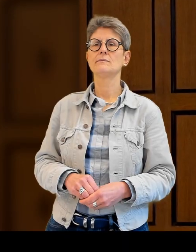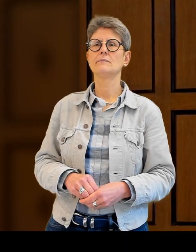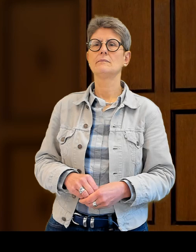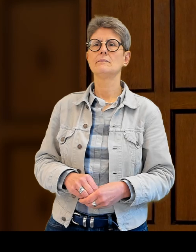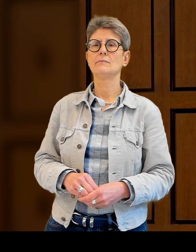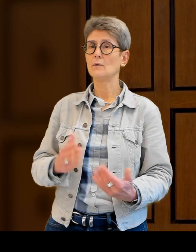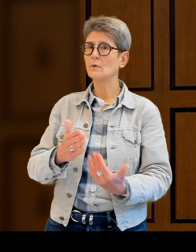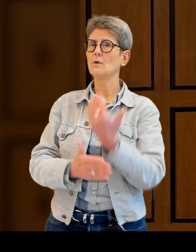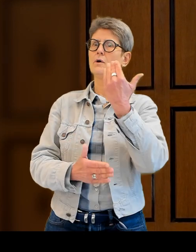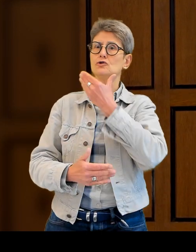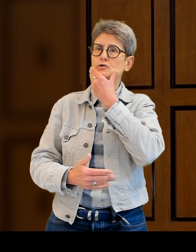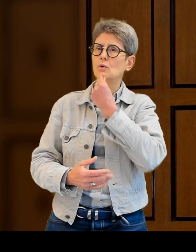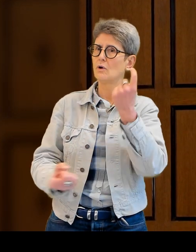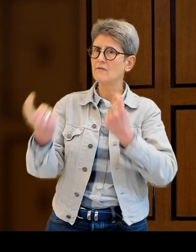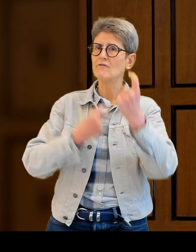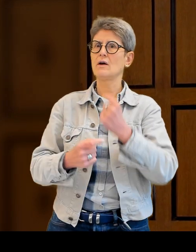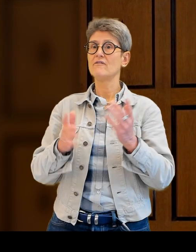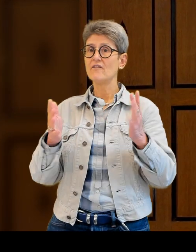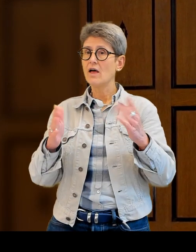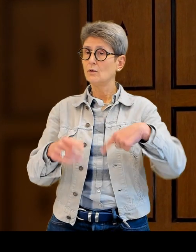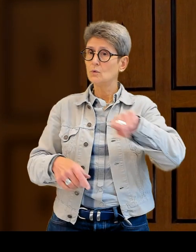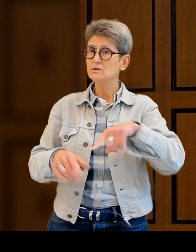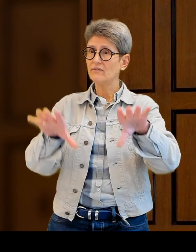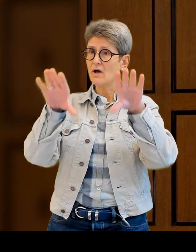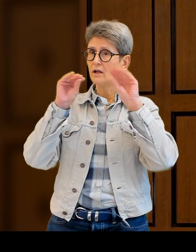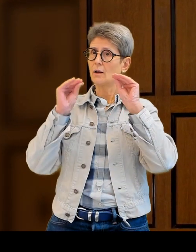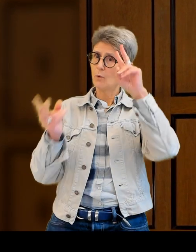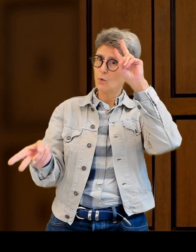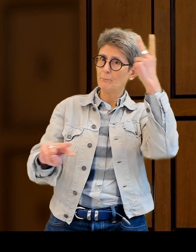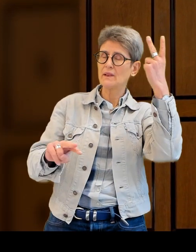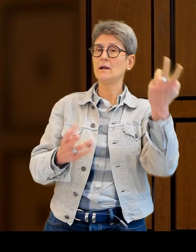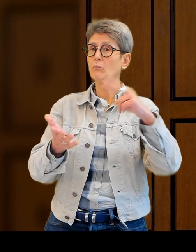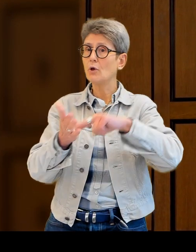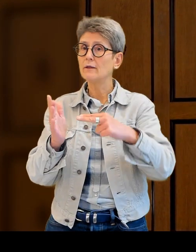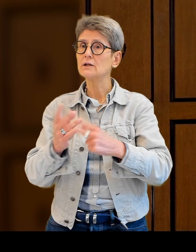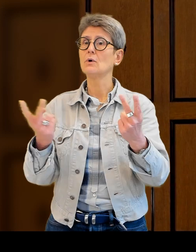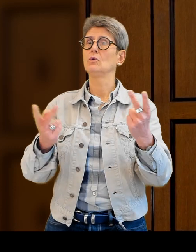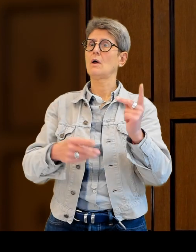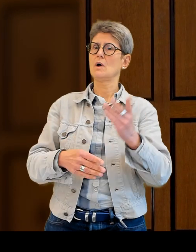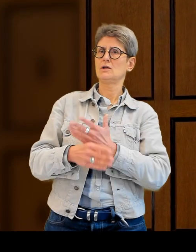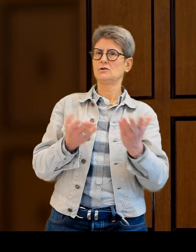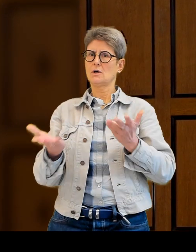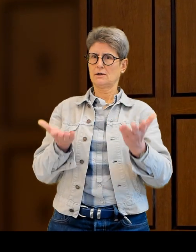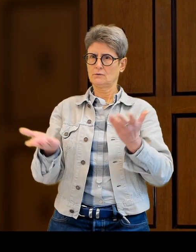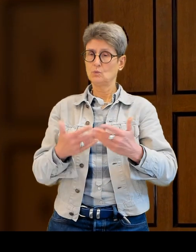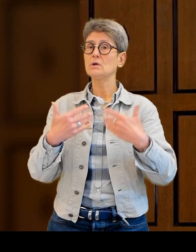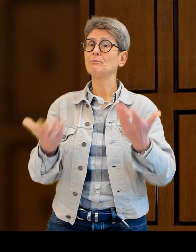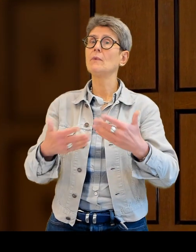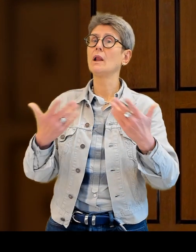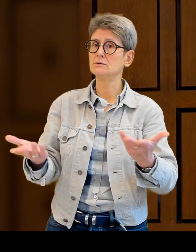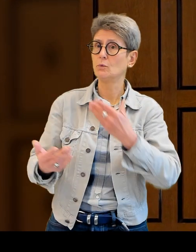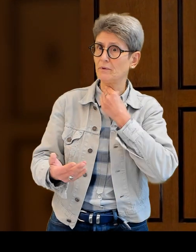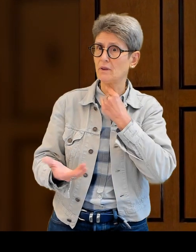New aesthetic experiences may change what we perceive